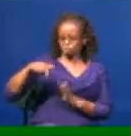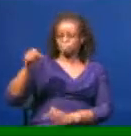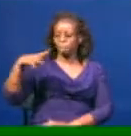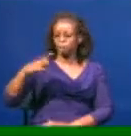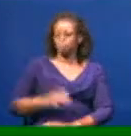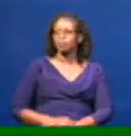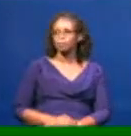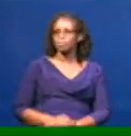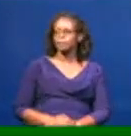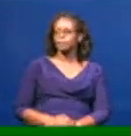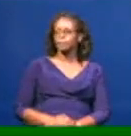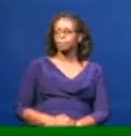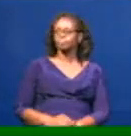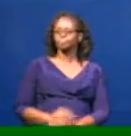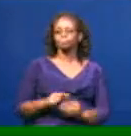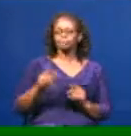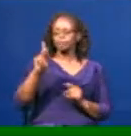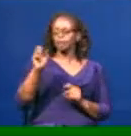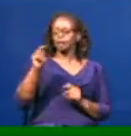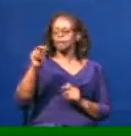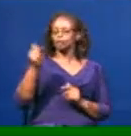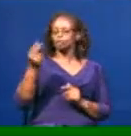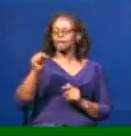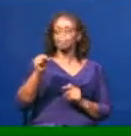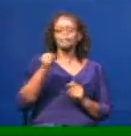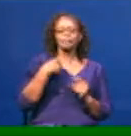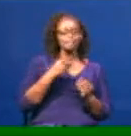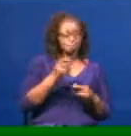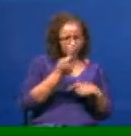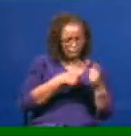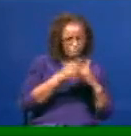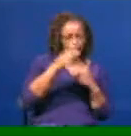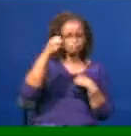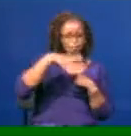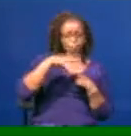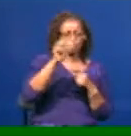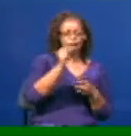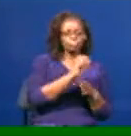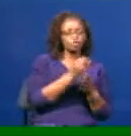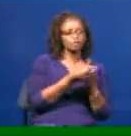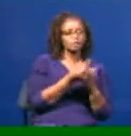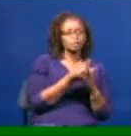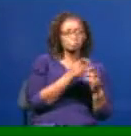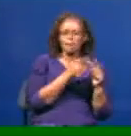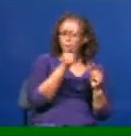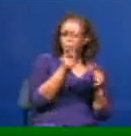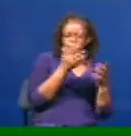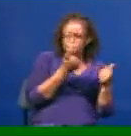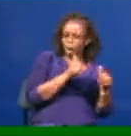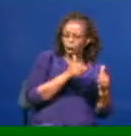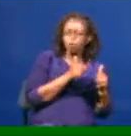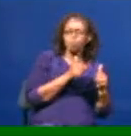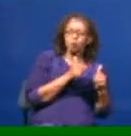Yet KenGen is supplying power at 5 shillings, and we are not exhausting the power